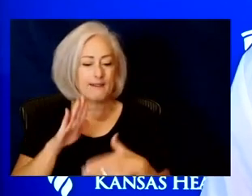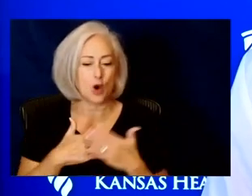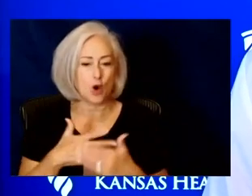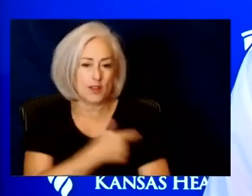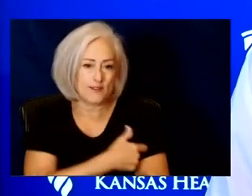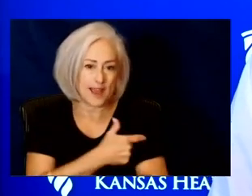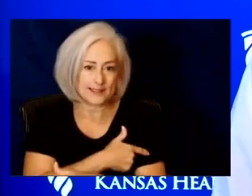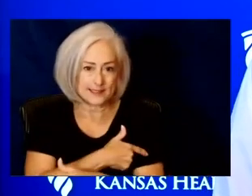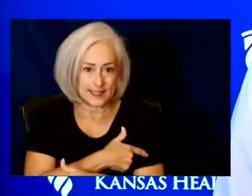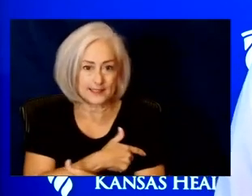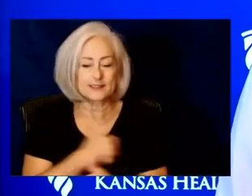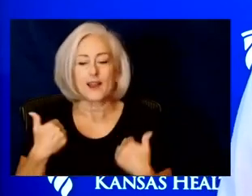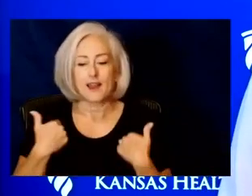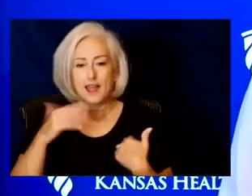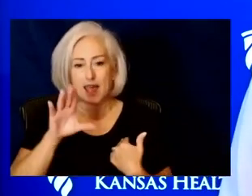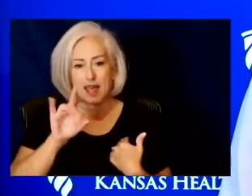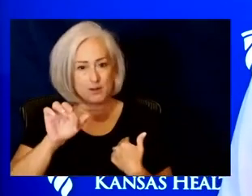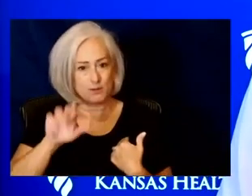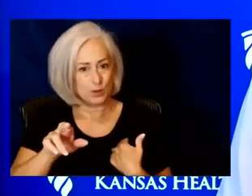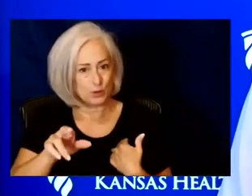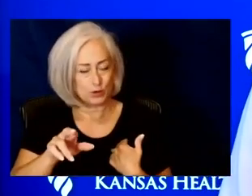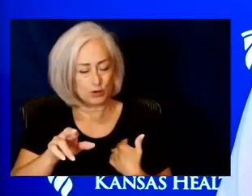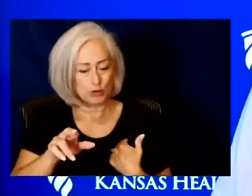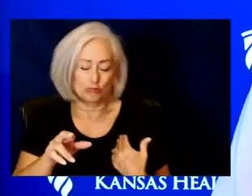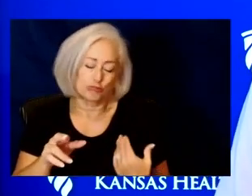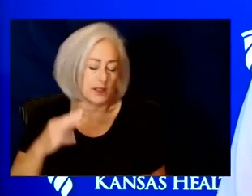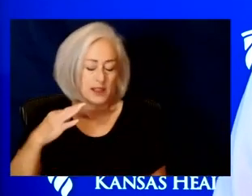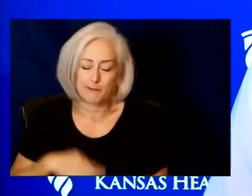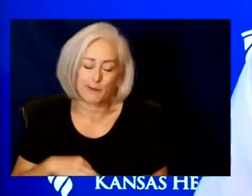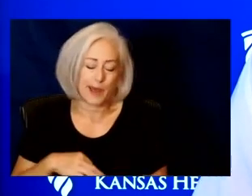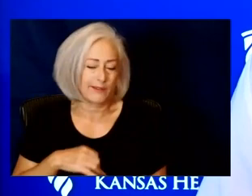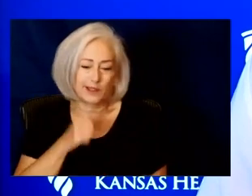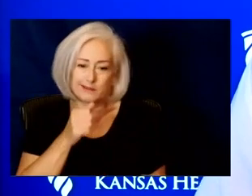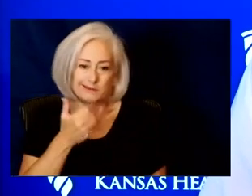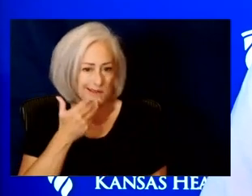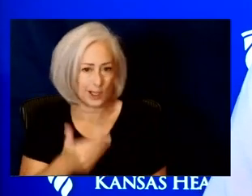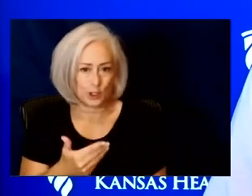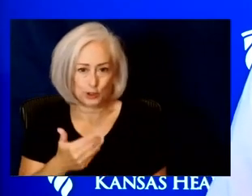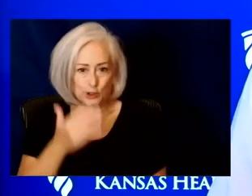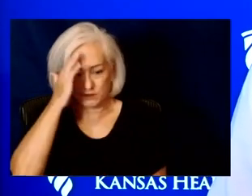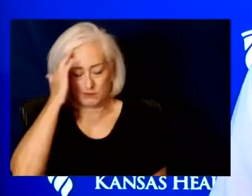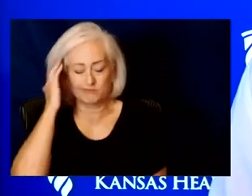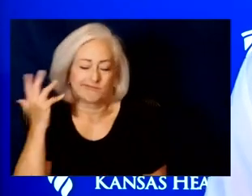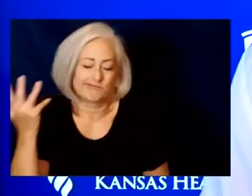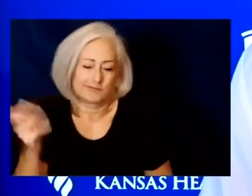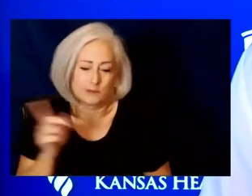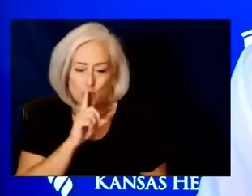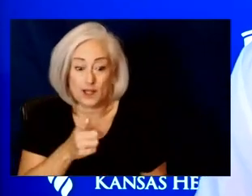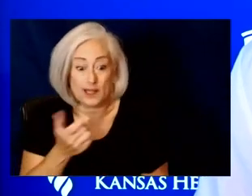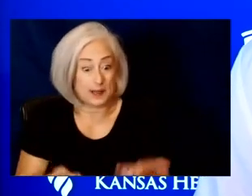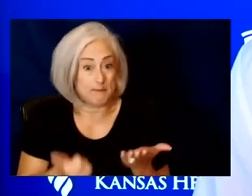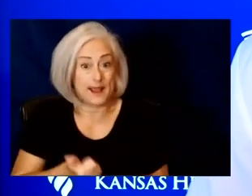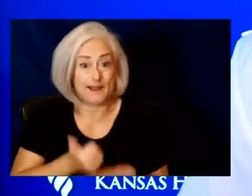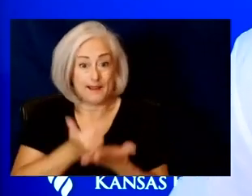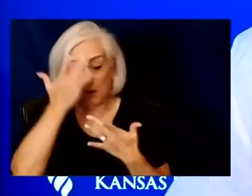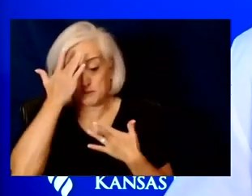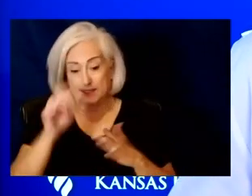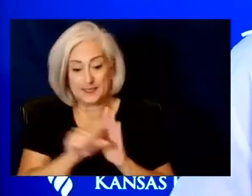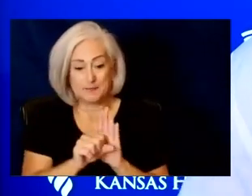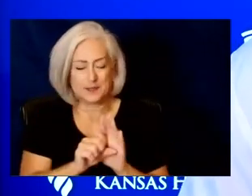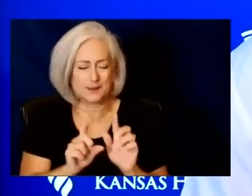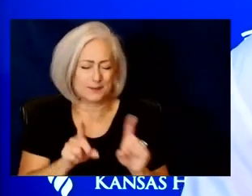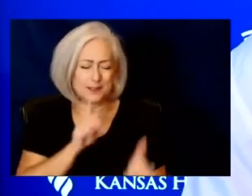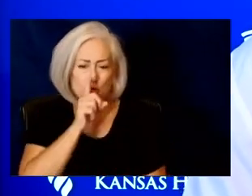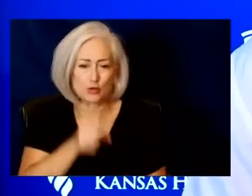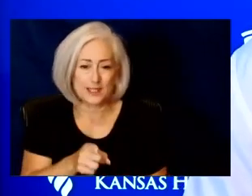that the benefit is very good, that there is much benefit of taking Paxlovid. It may help with your symptoms. But again, we have people who